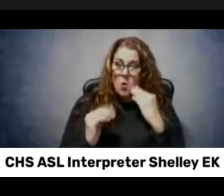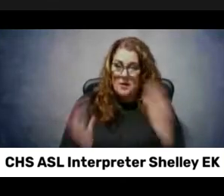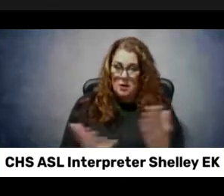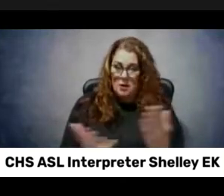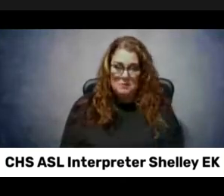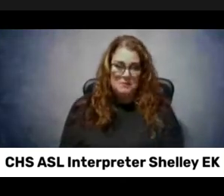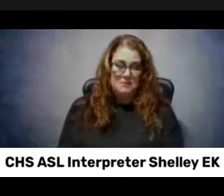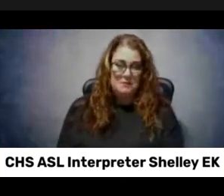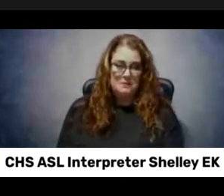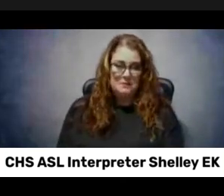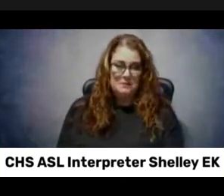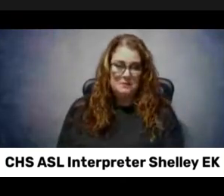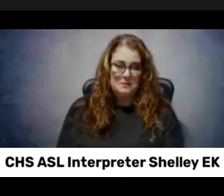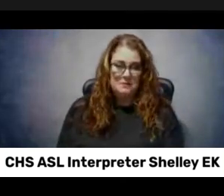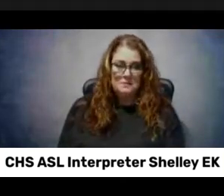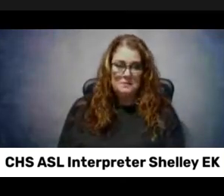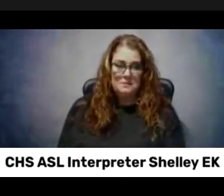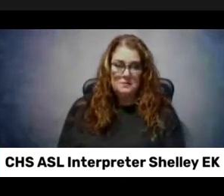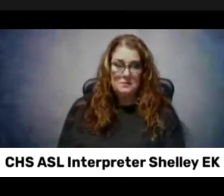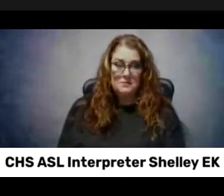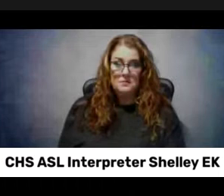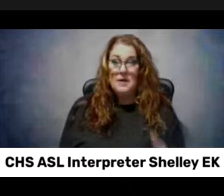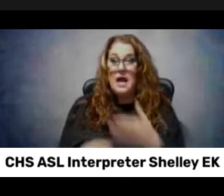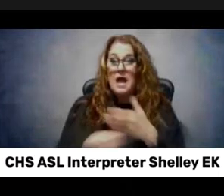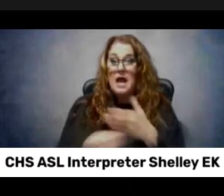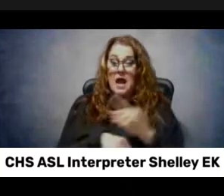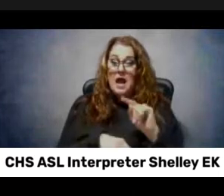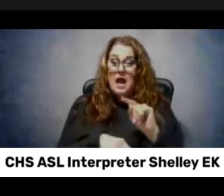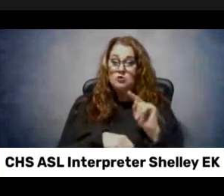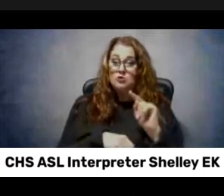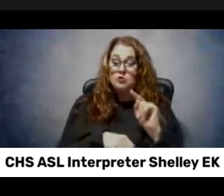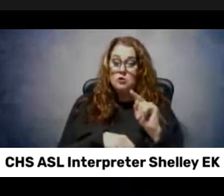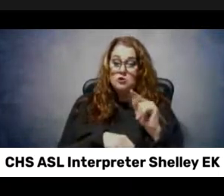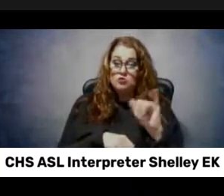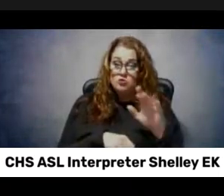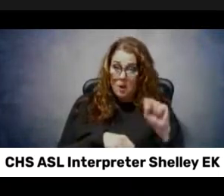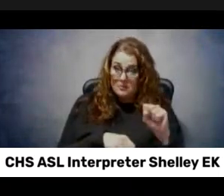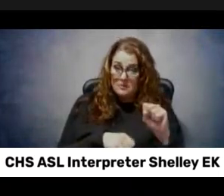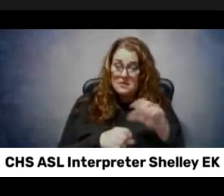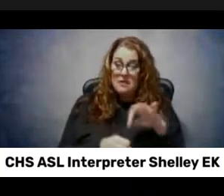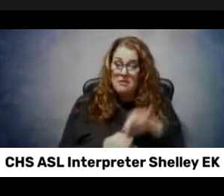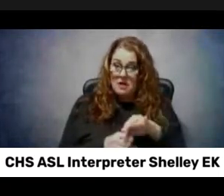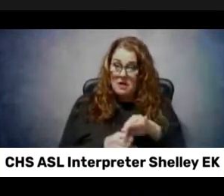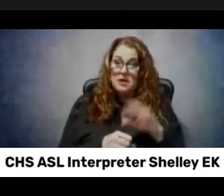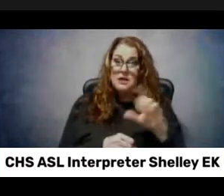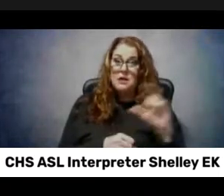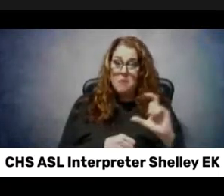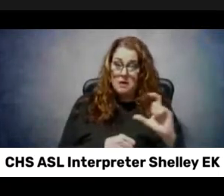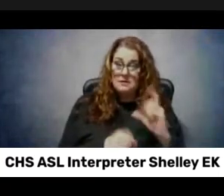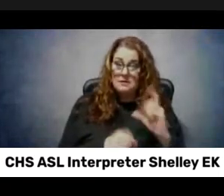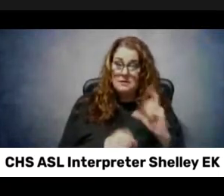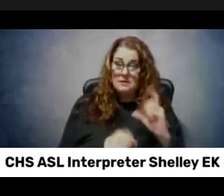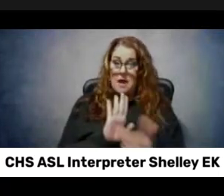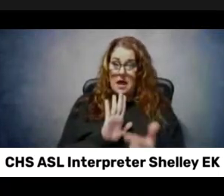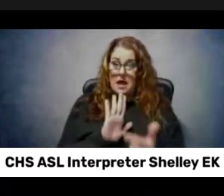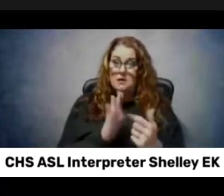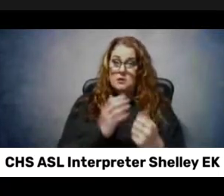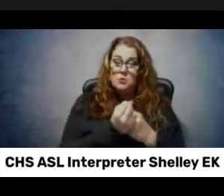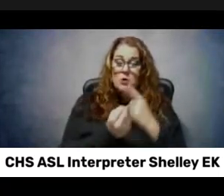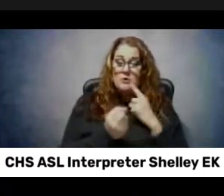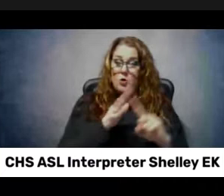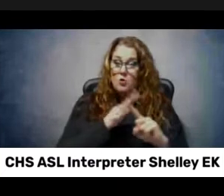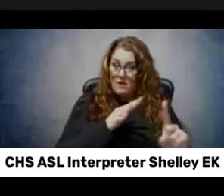After Trump's election and his so-called Muslim ban, neighborhood gardens and organizations expressed support for refugees.